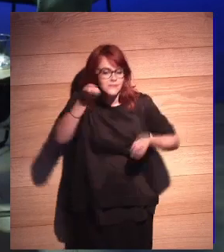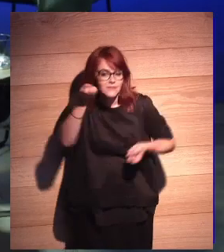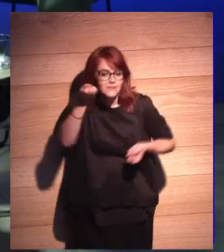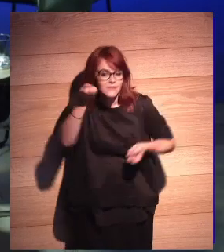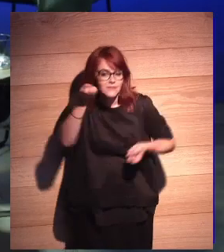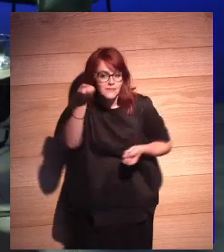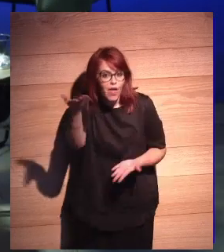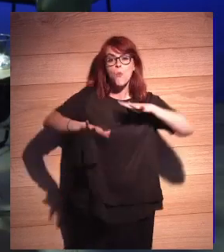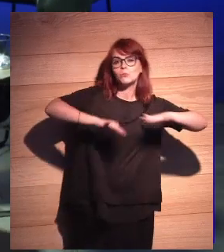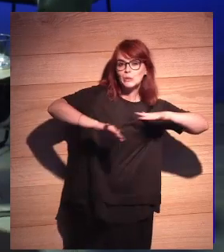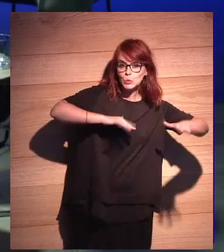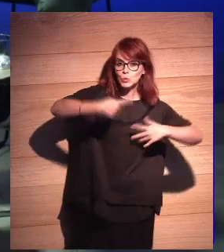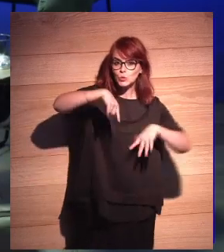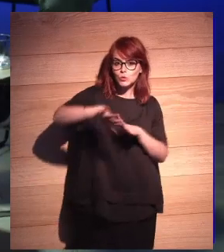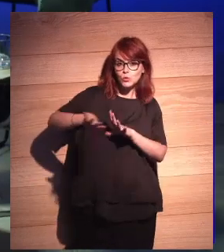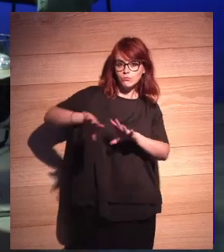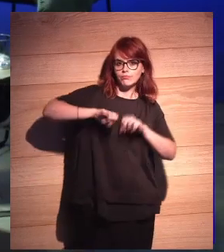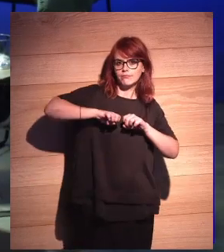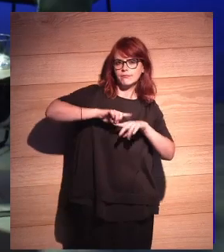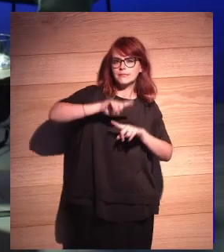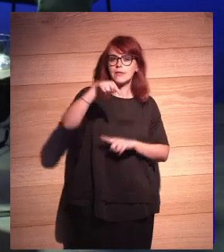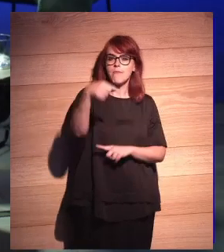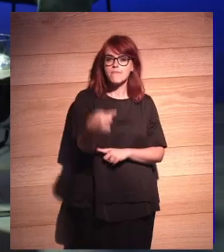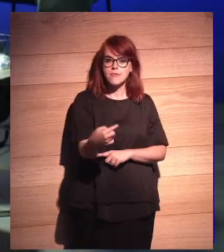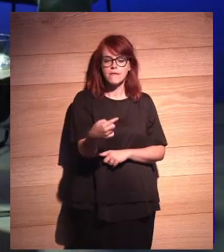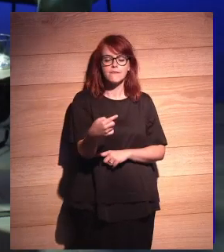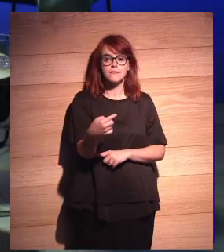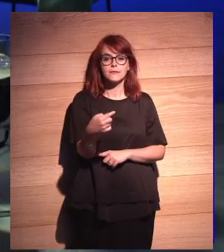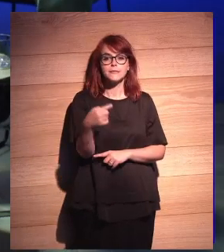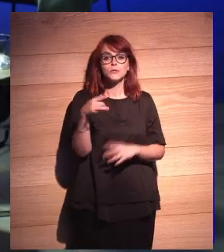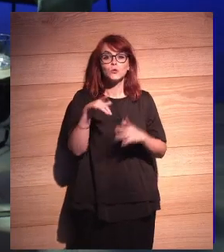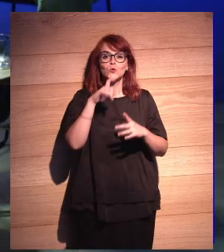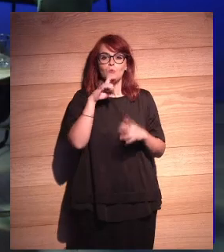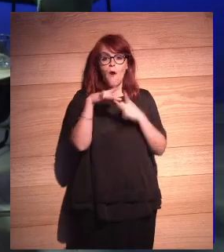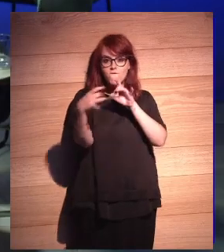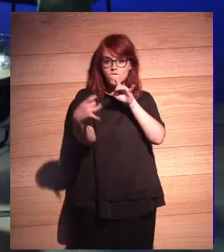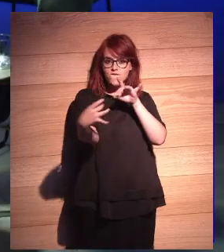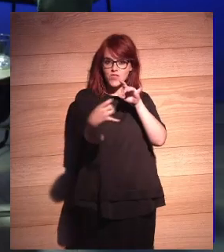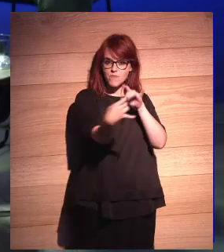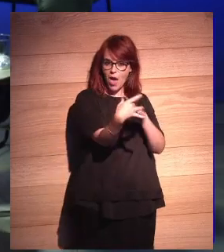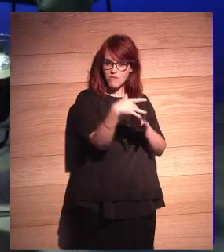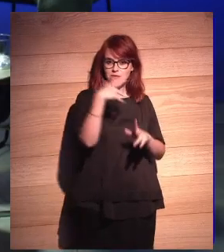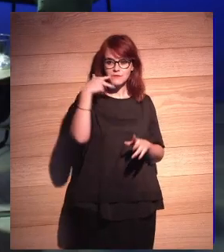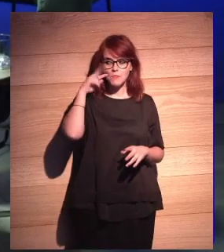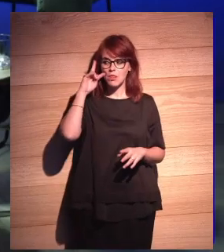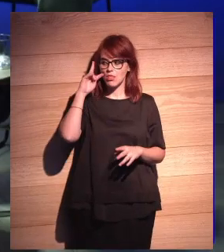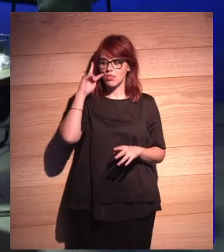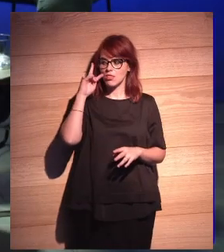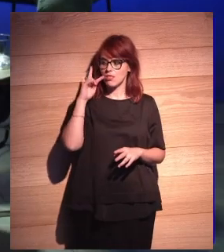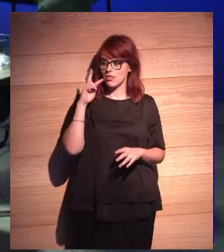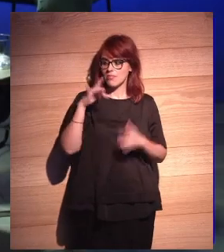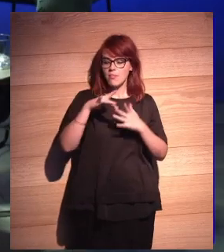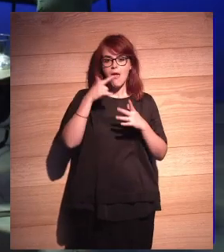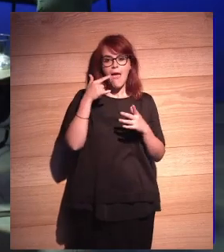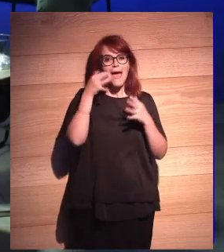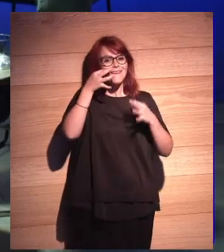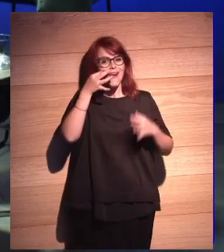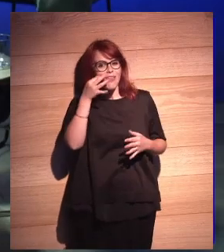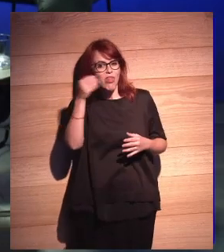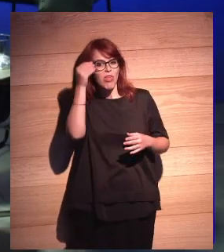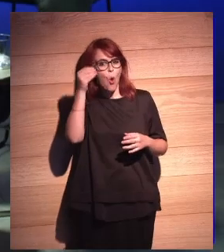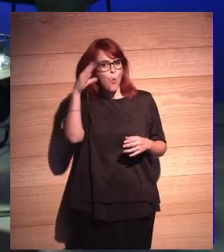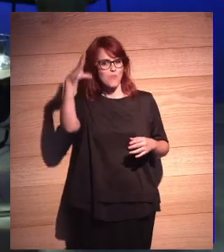with movement. What's the expressivity, the movement that we're capturing, and to what extent this feedback that we are getting, this